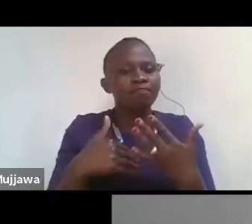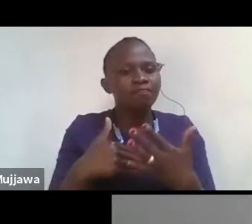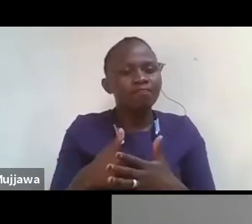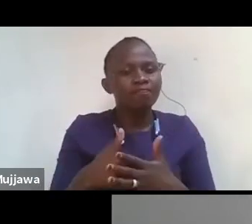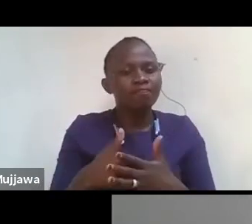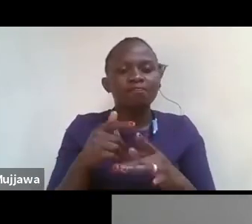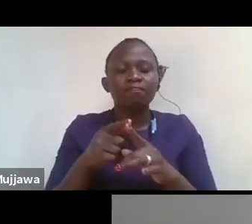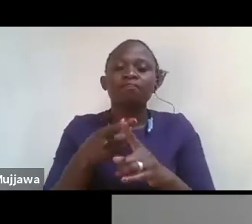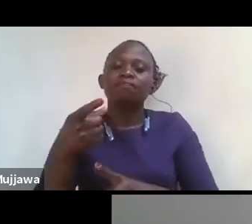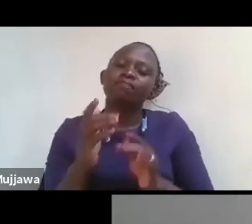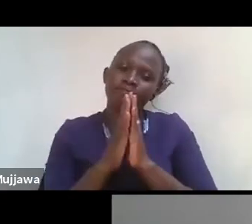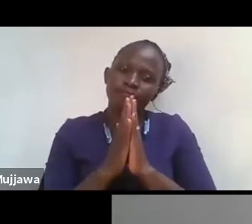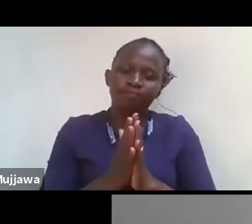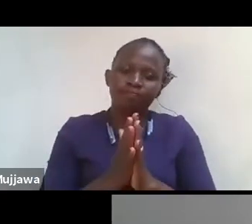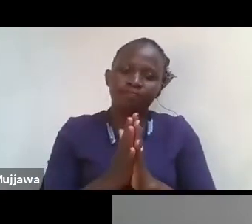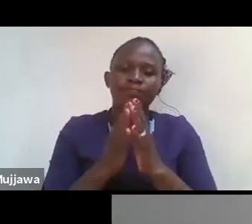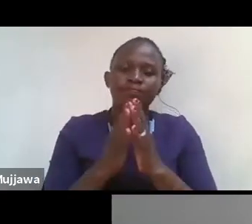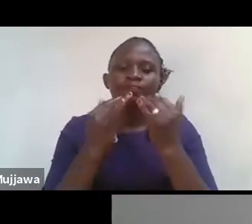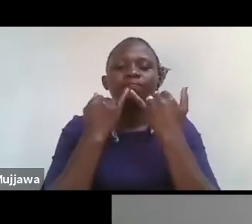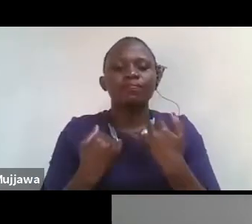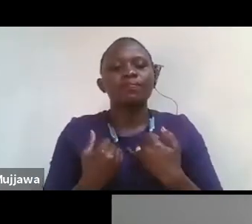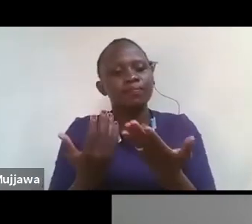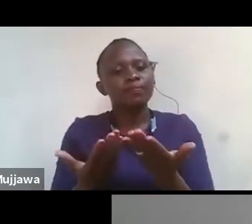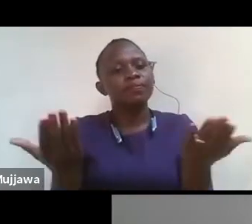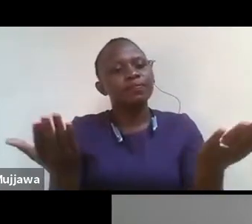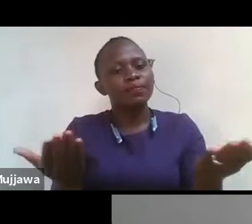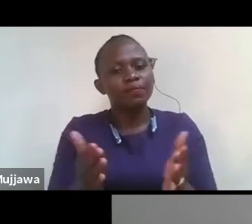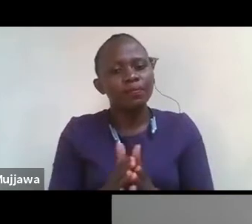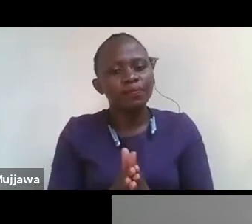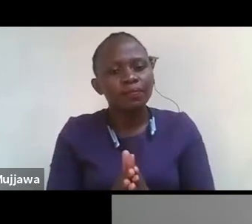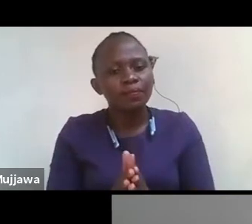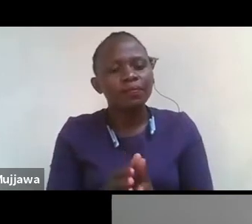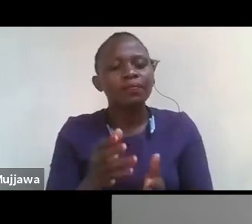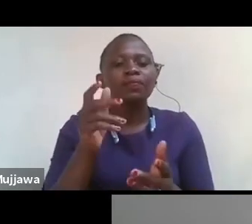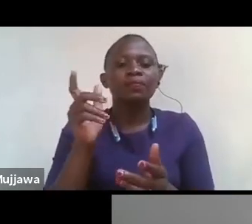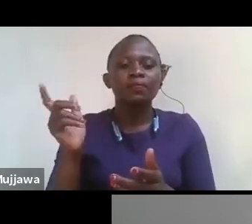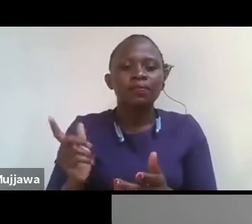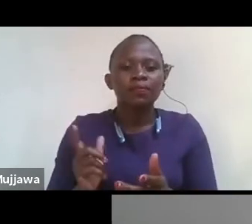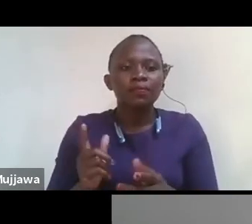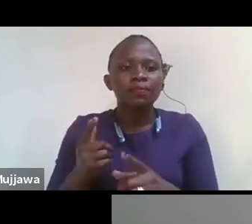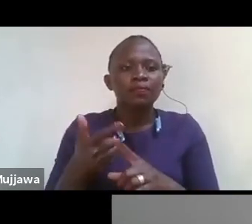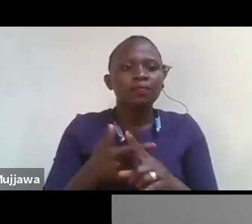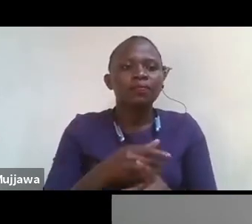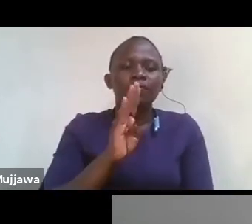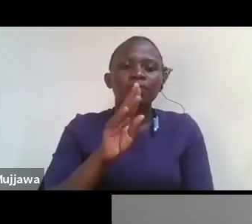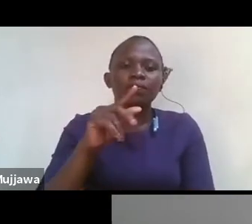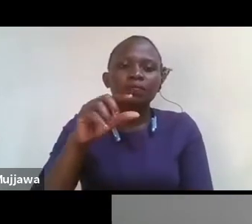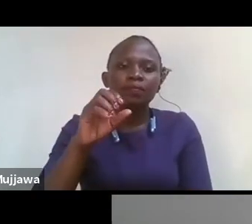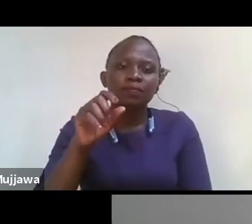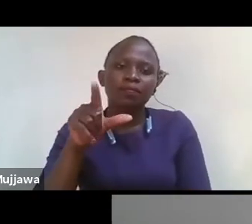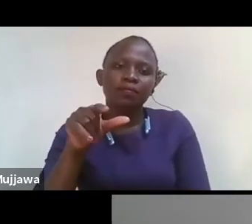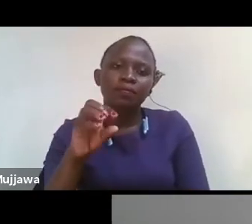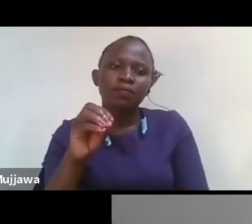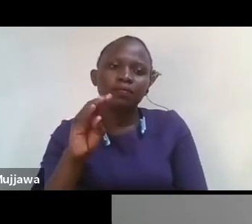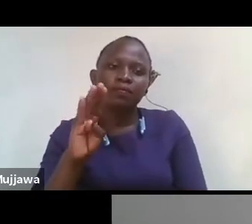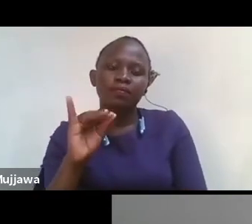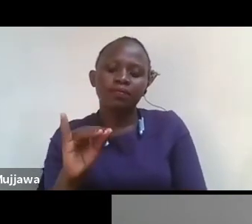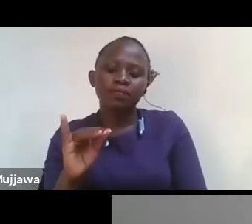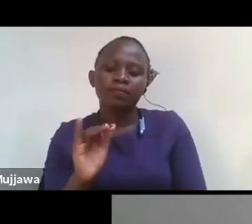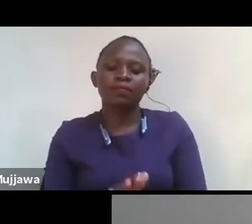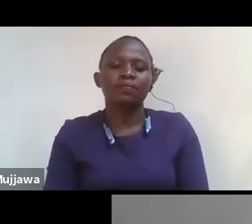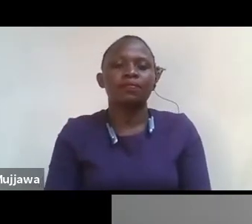are. Oh yes, some colleagues from Bugolovi, Nalia, I can see Shem Derek from Nalia. It's